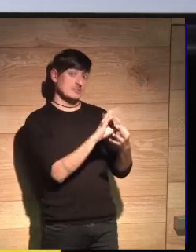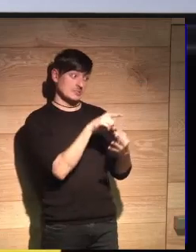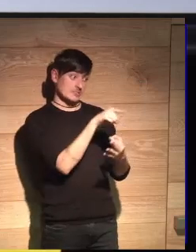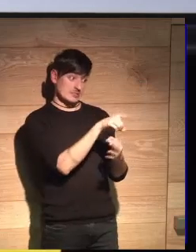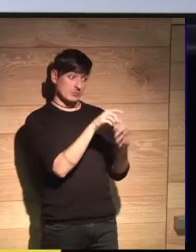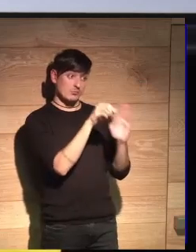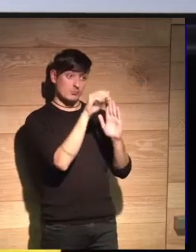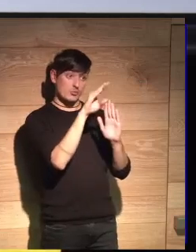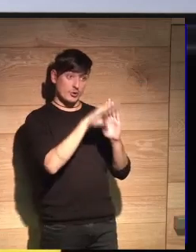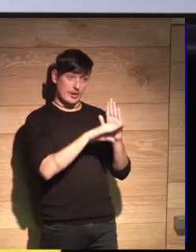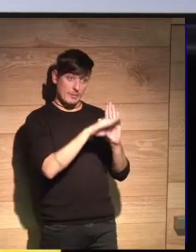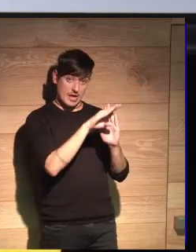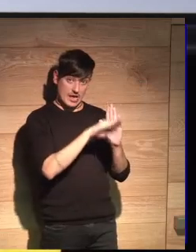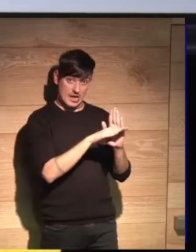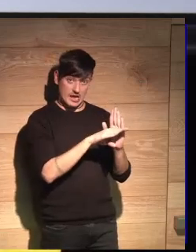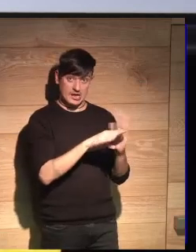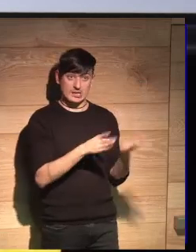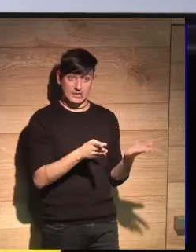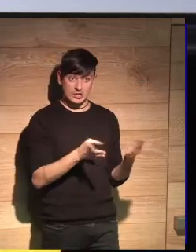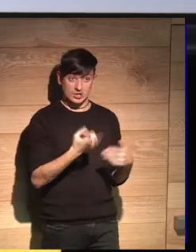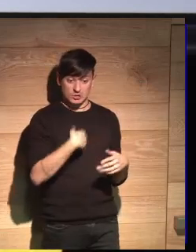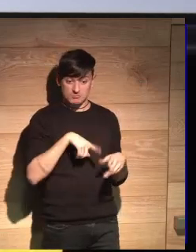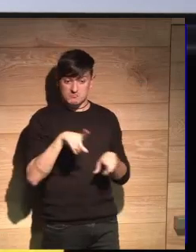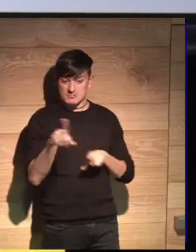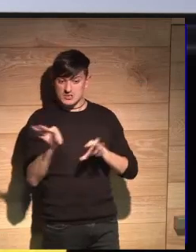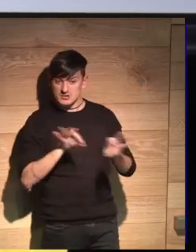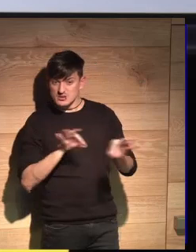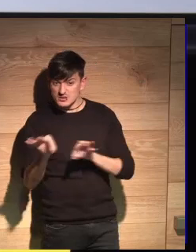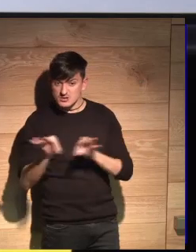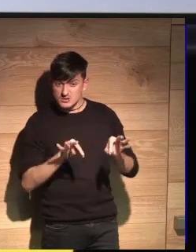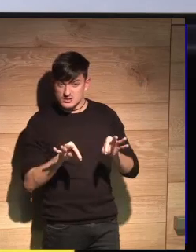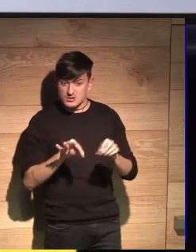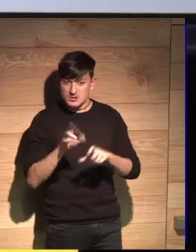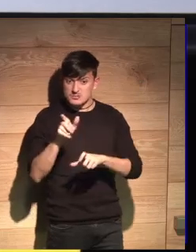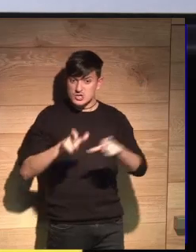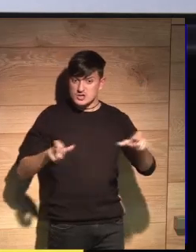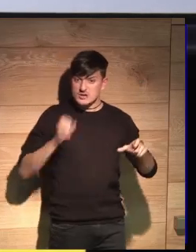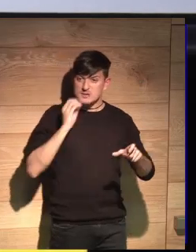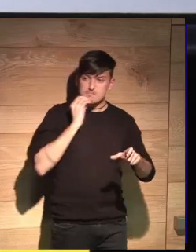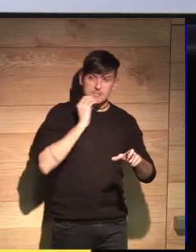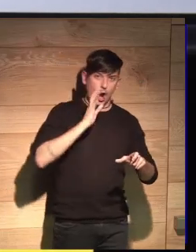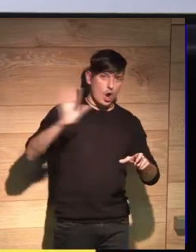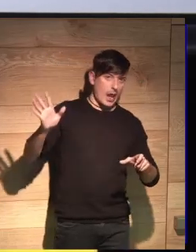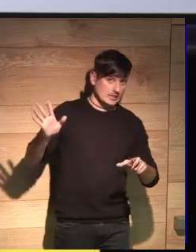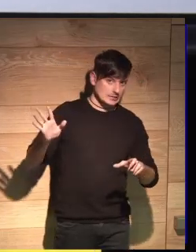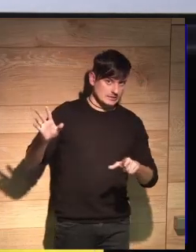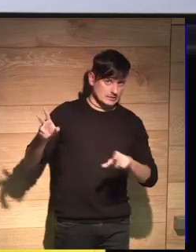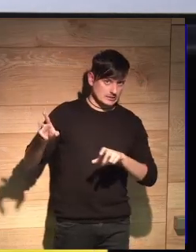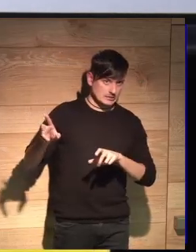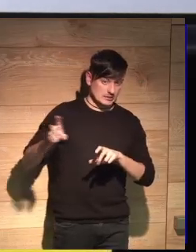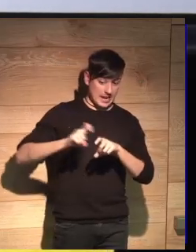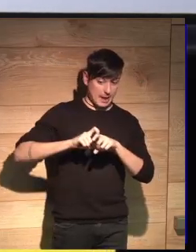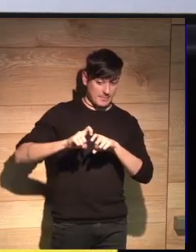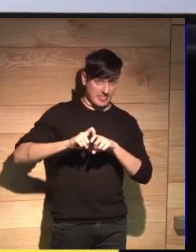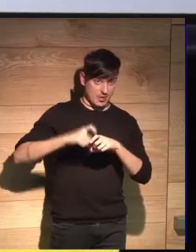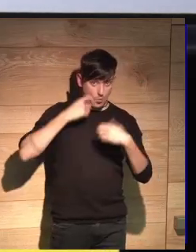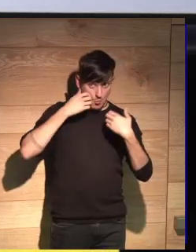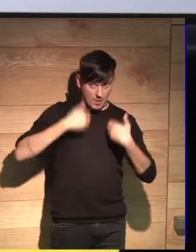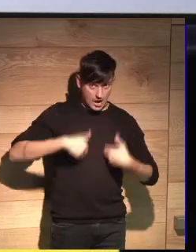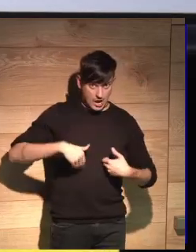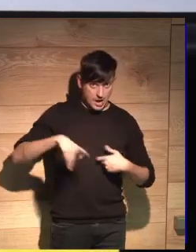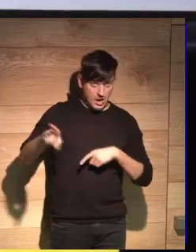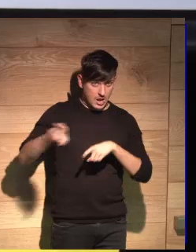according to this program, eugenics, will choose best reproductives